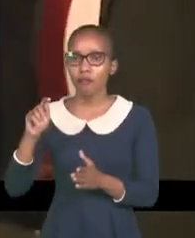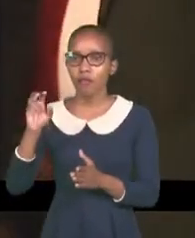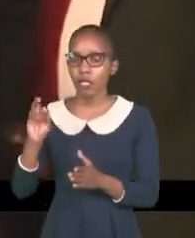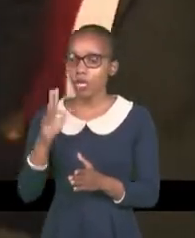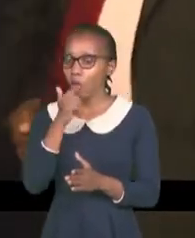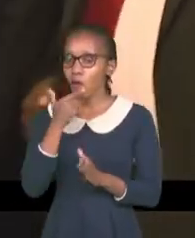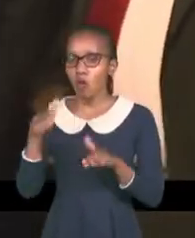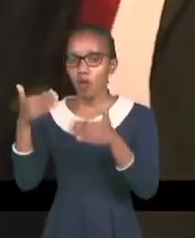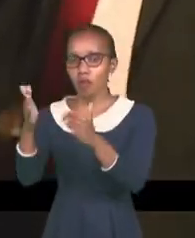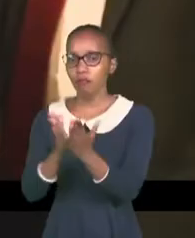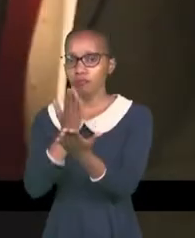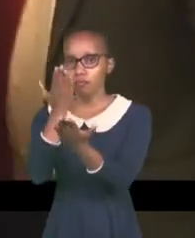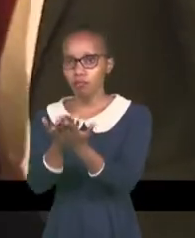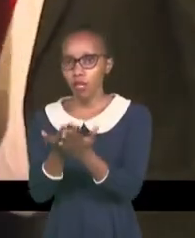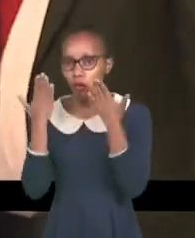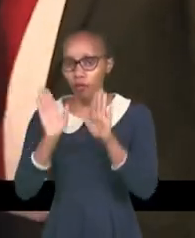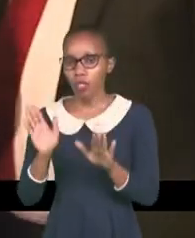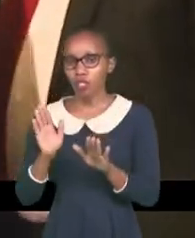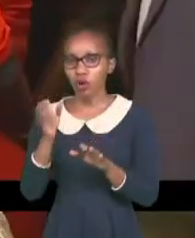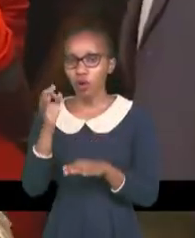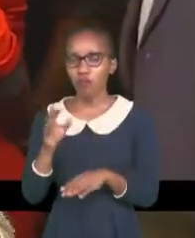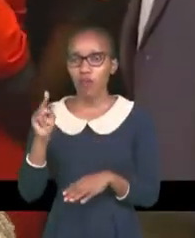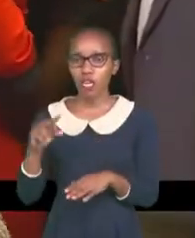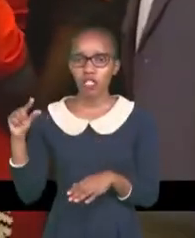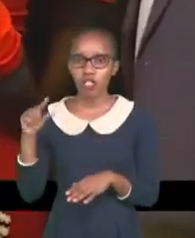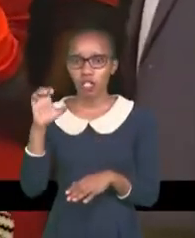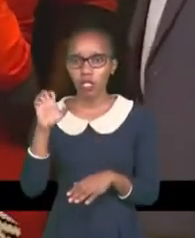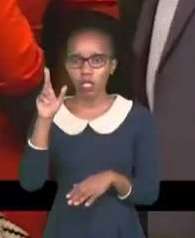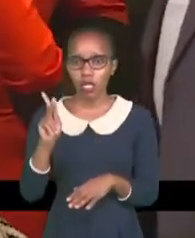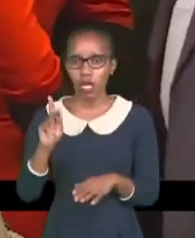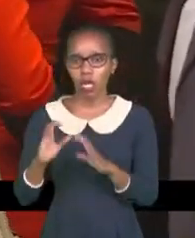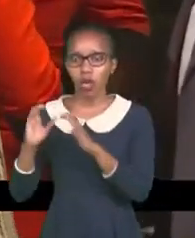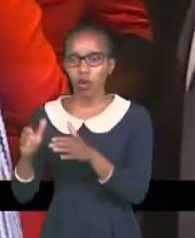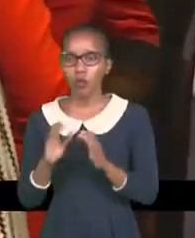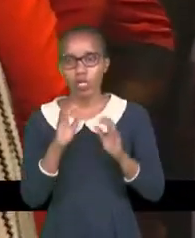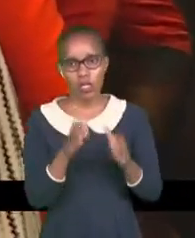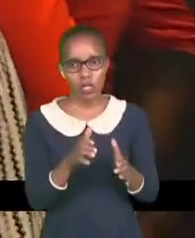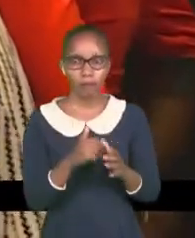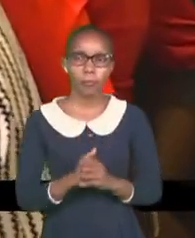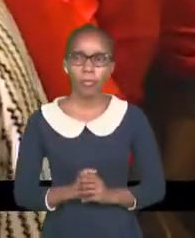afterwards presented grievances of the GEC community. Joel Chacha, Switch TV, Nairobi.